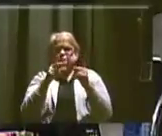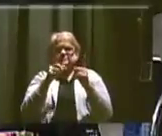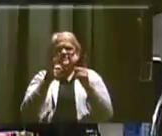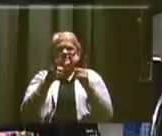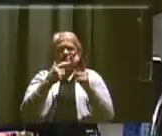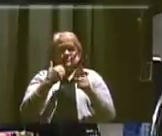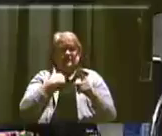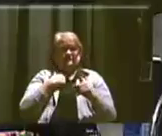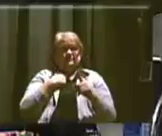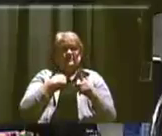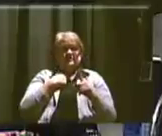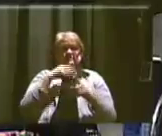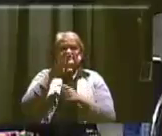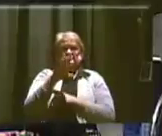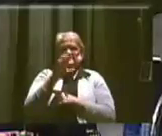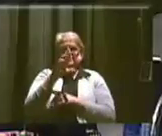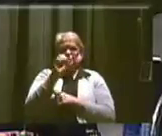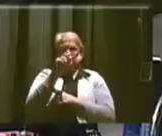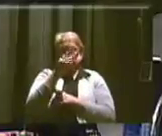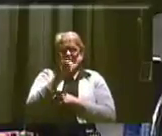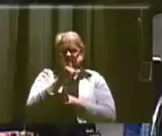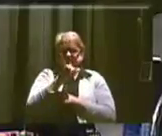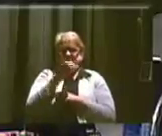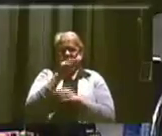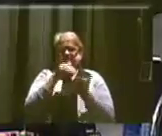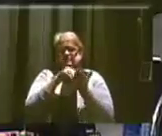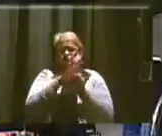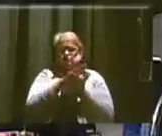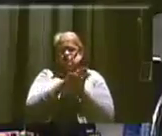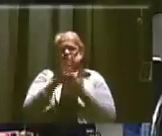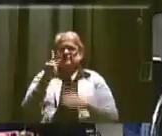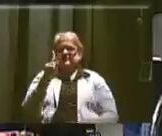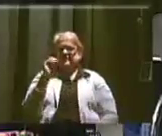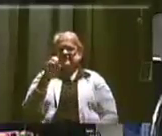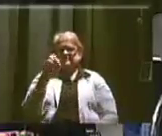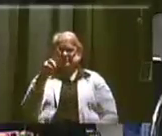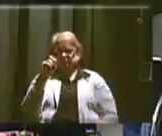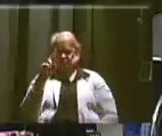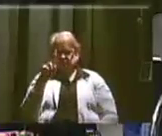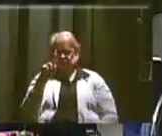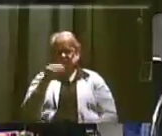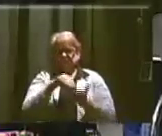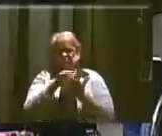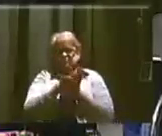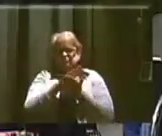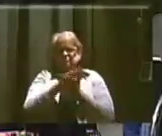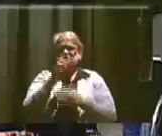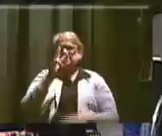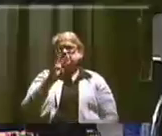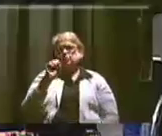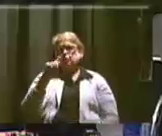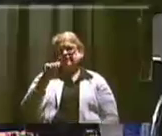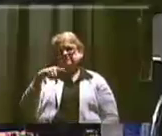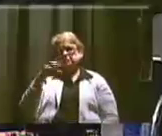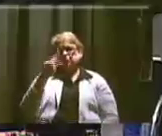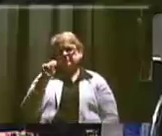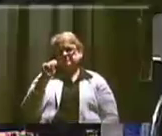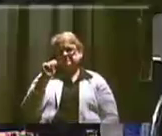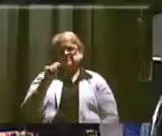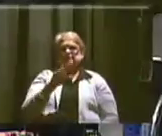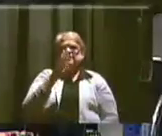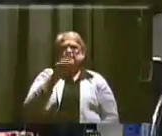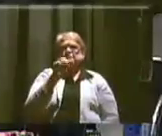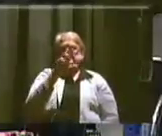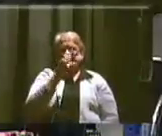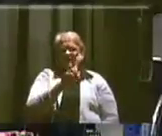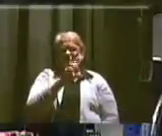have them in Crosby Middle School, Camer Middle School, Westport, and Ballard and Eastern. Those are